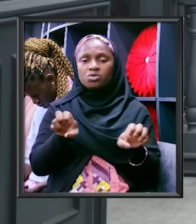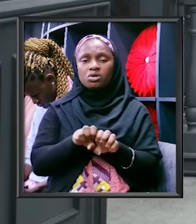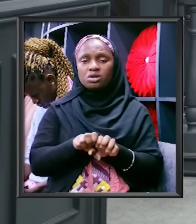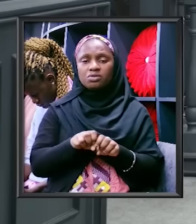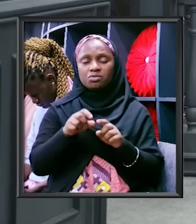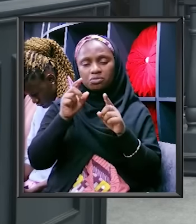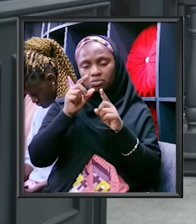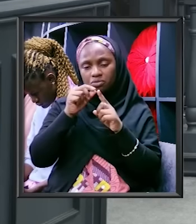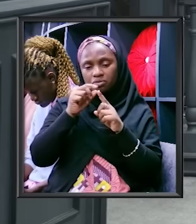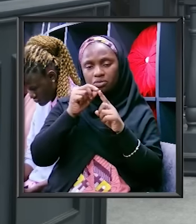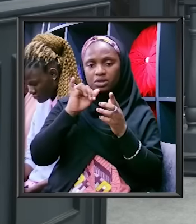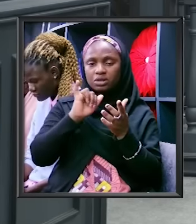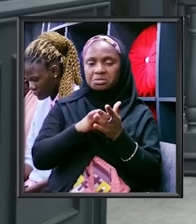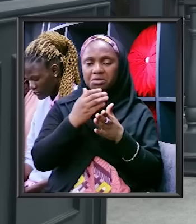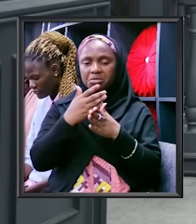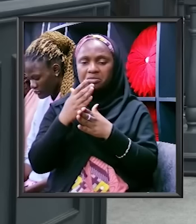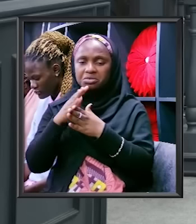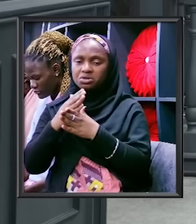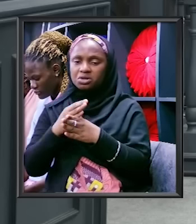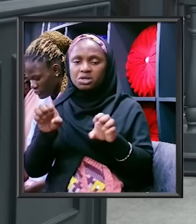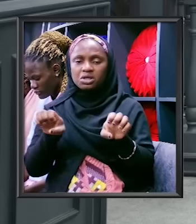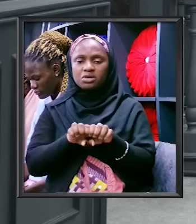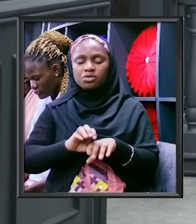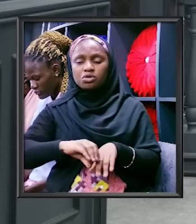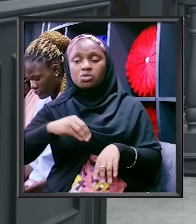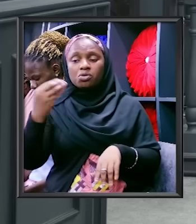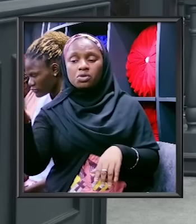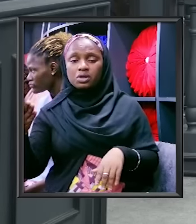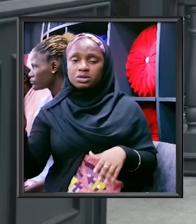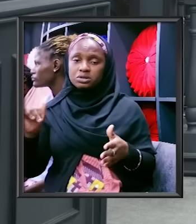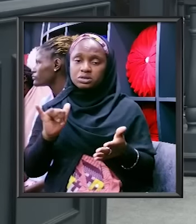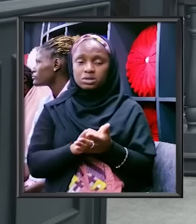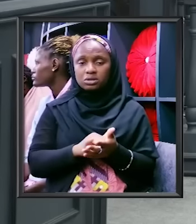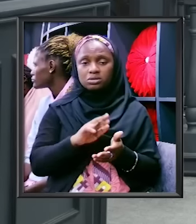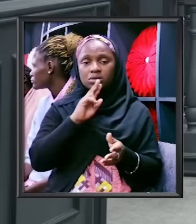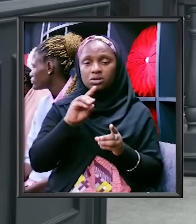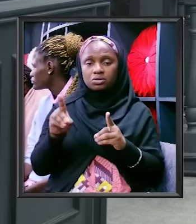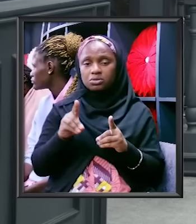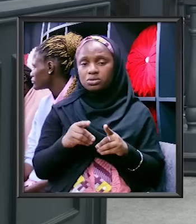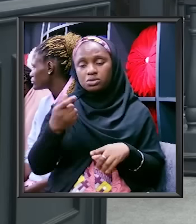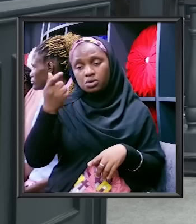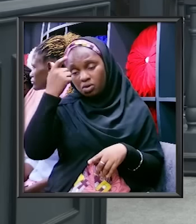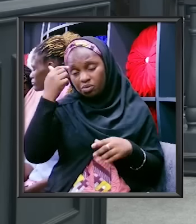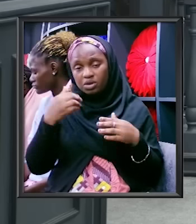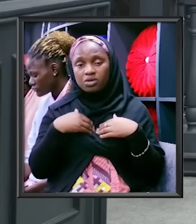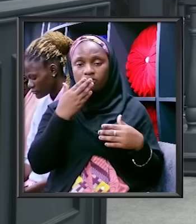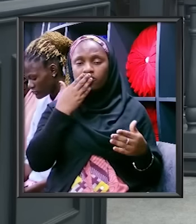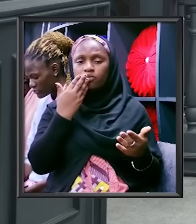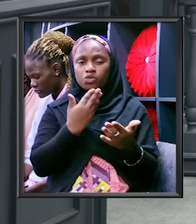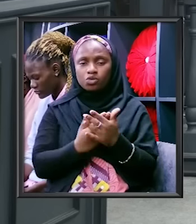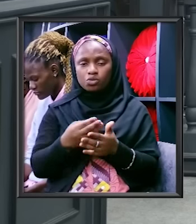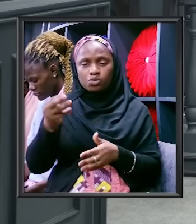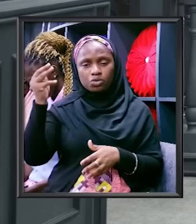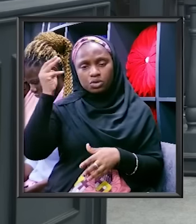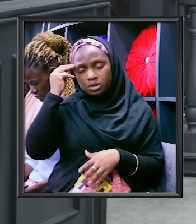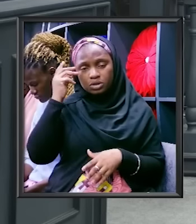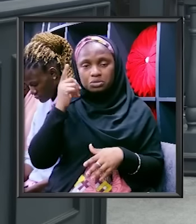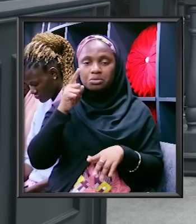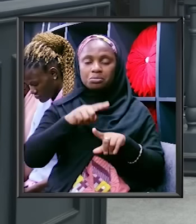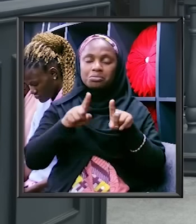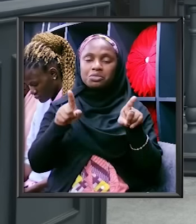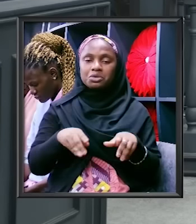share. Even other things where then they do. Government got good intention, but some people, they divert them. Some people,